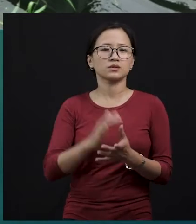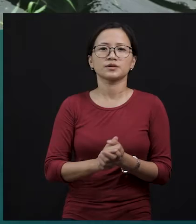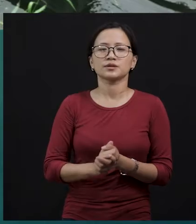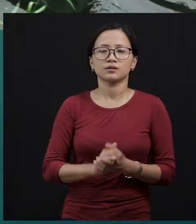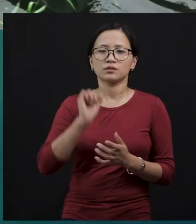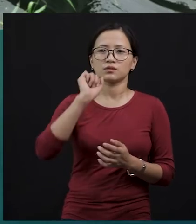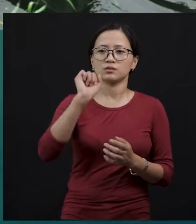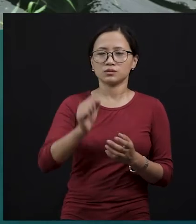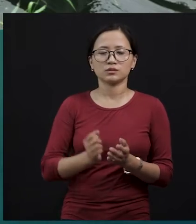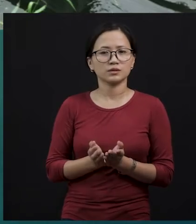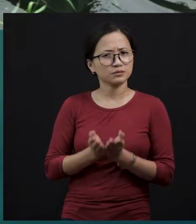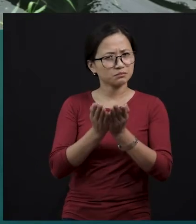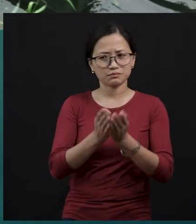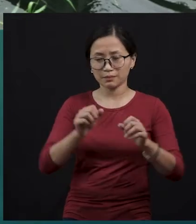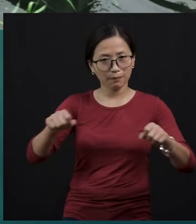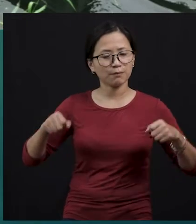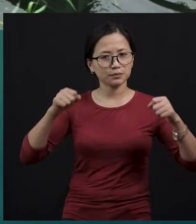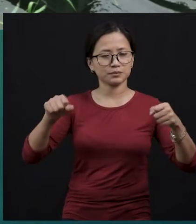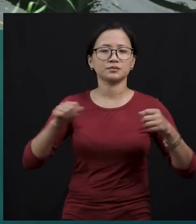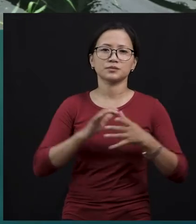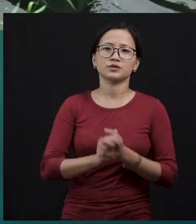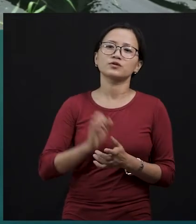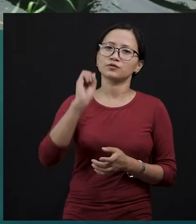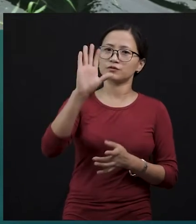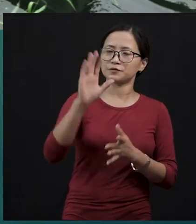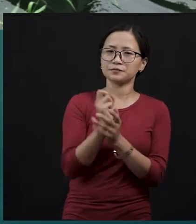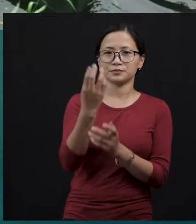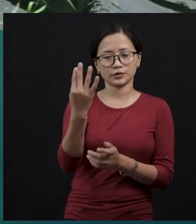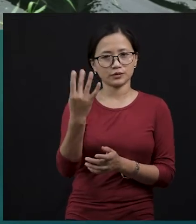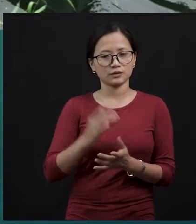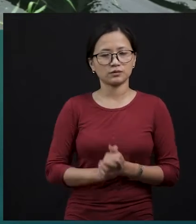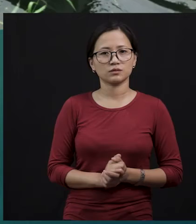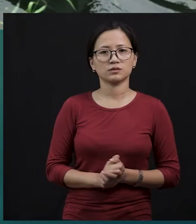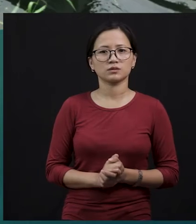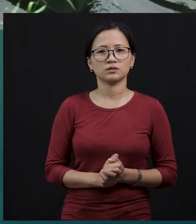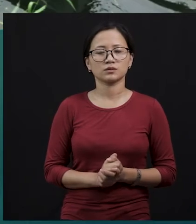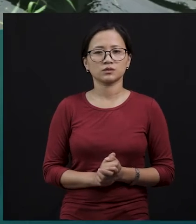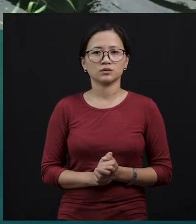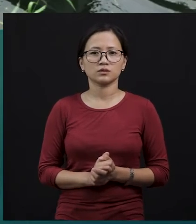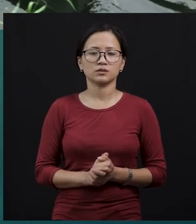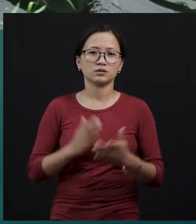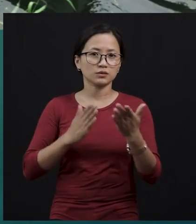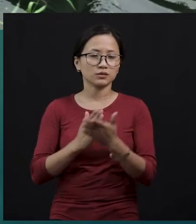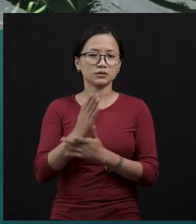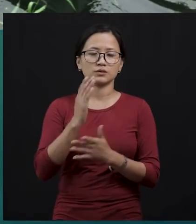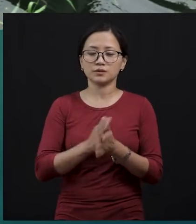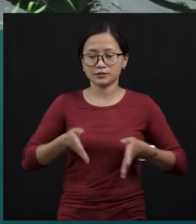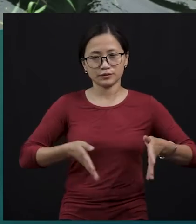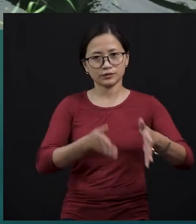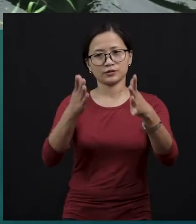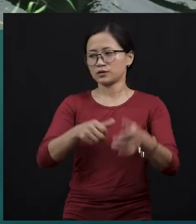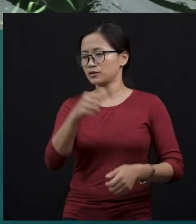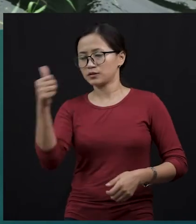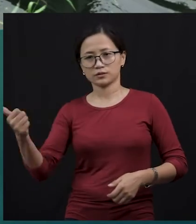okay? Travel for 5 minutes. I'm not talking about the long journeys, okay? But you can row it and cross a river and reach the other